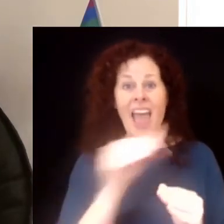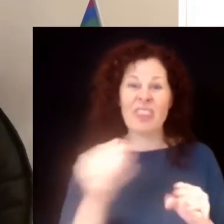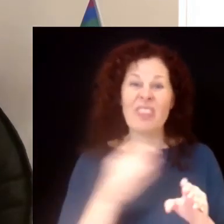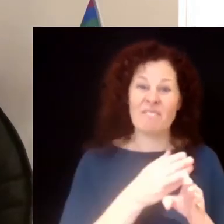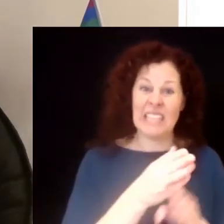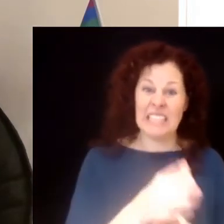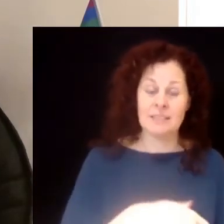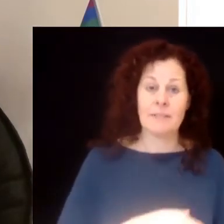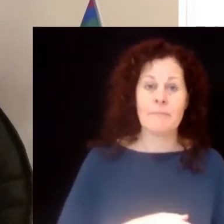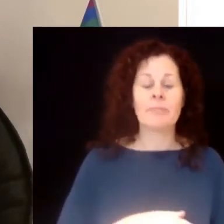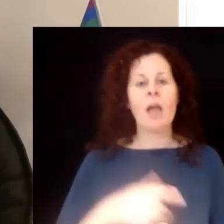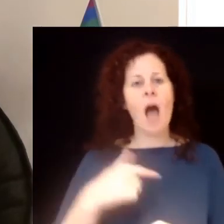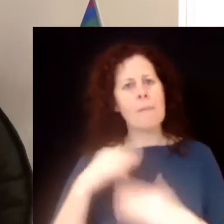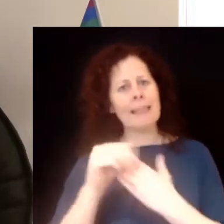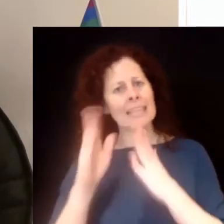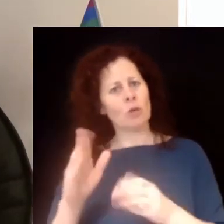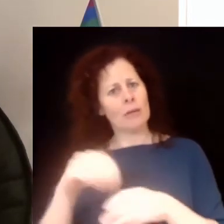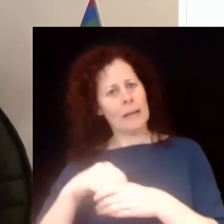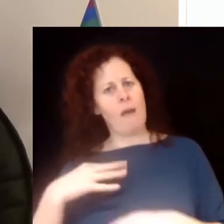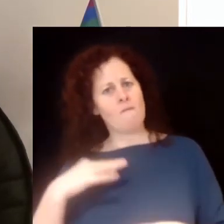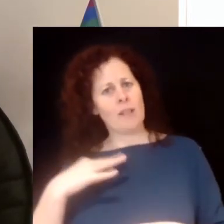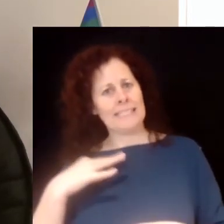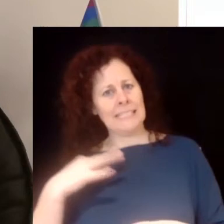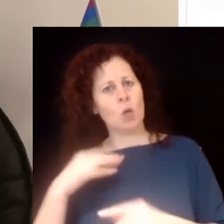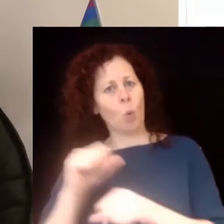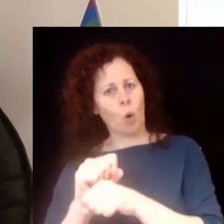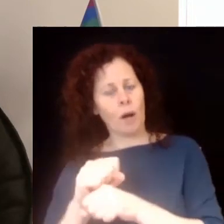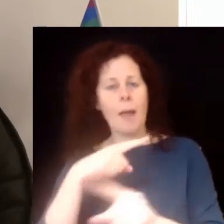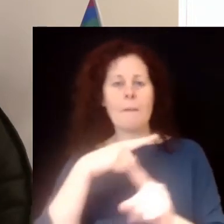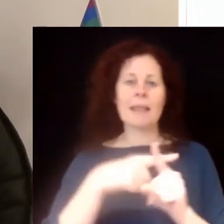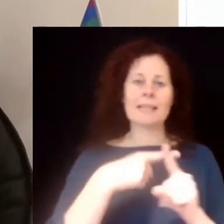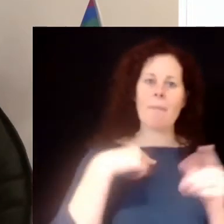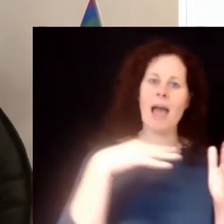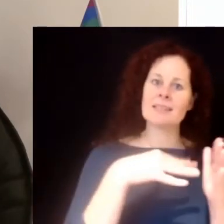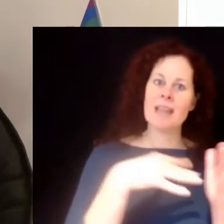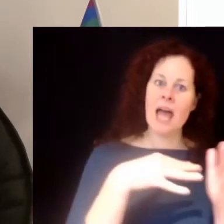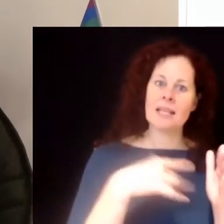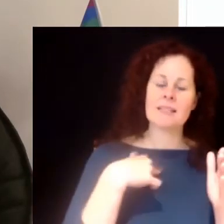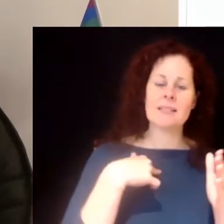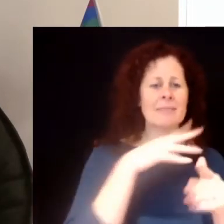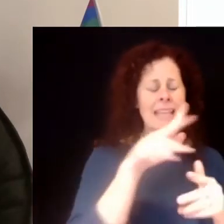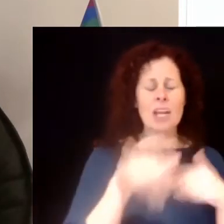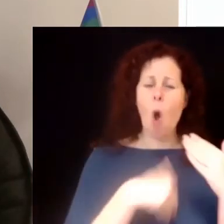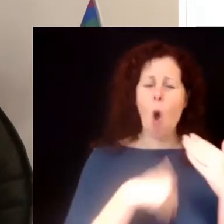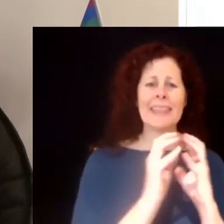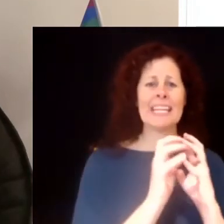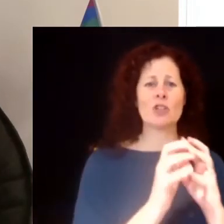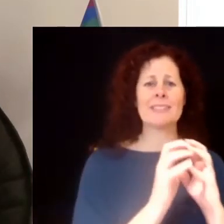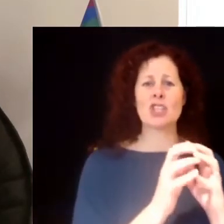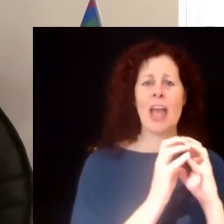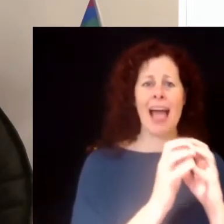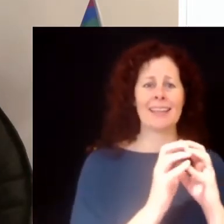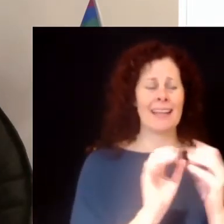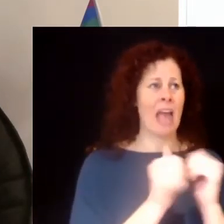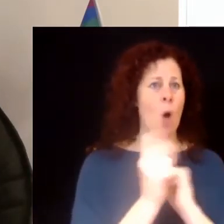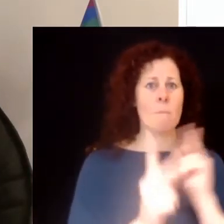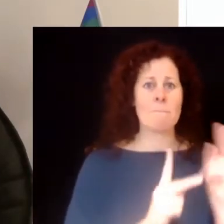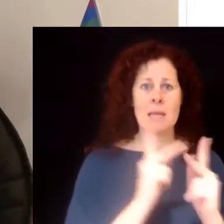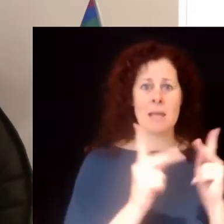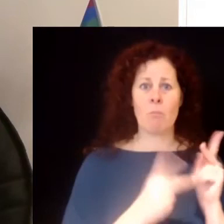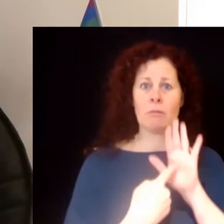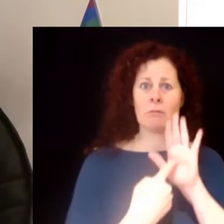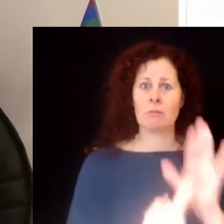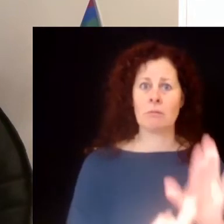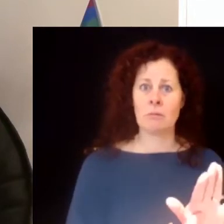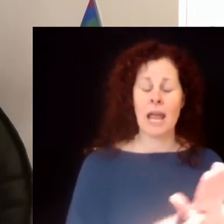I do not feel alone in this journey of mine. I now have a group of people who are behind me, lifting me up. I believe that everyone associated with the GSBA believes that the work